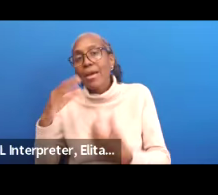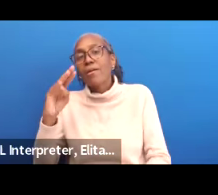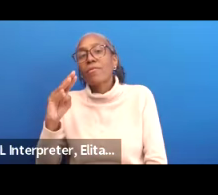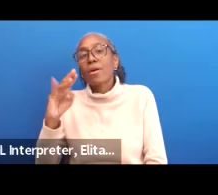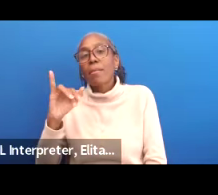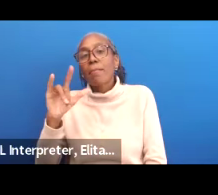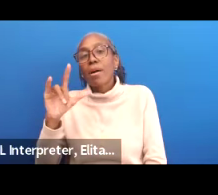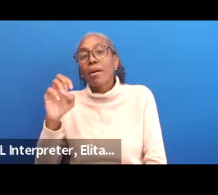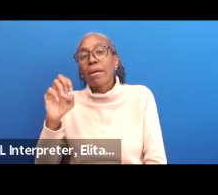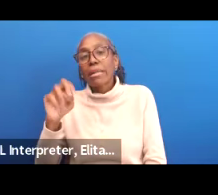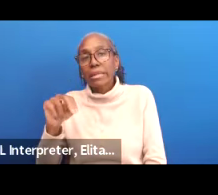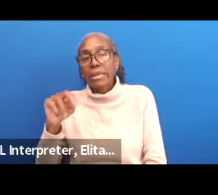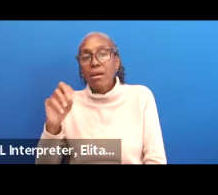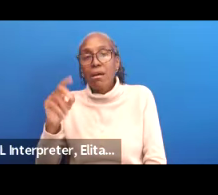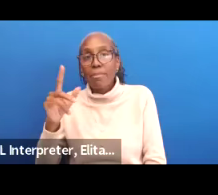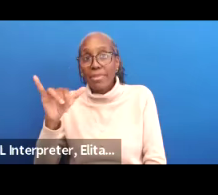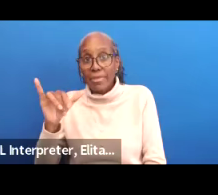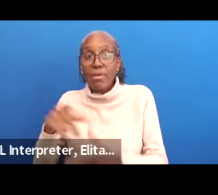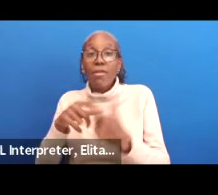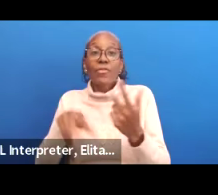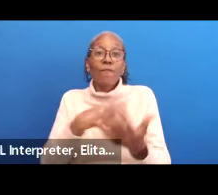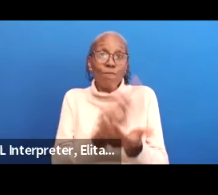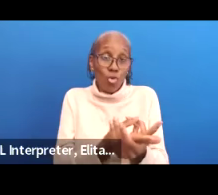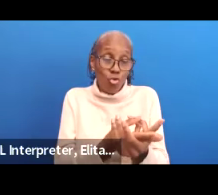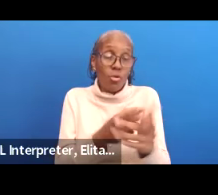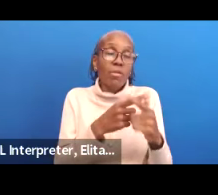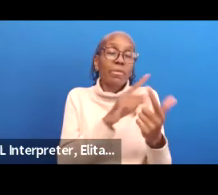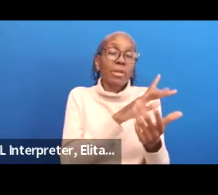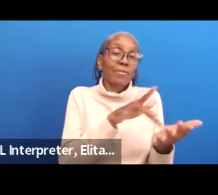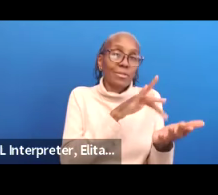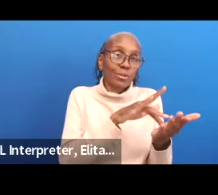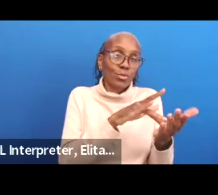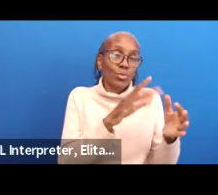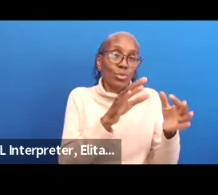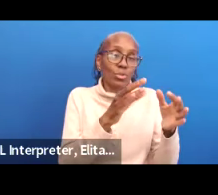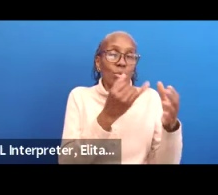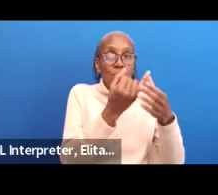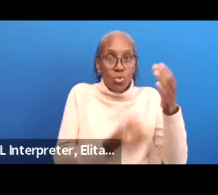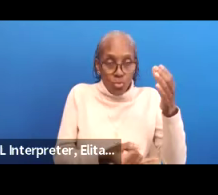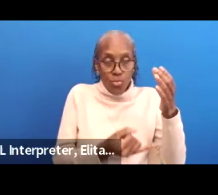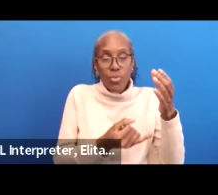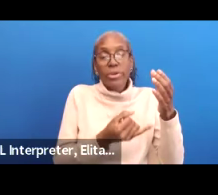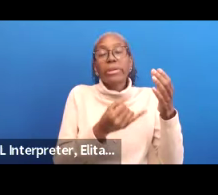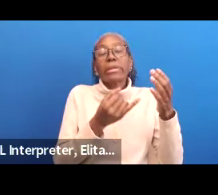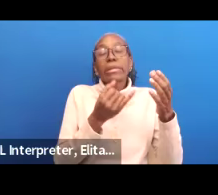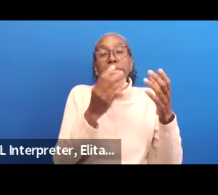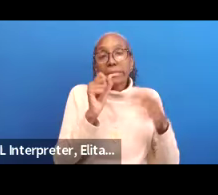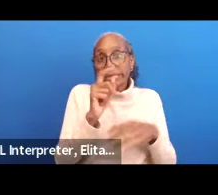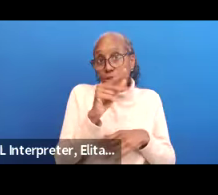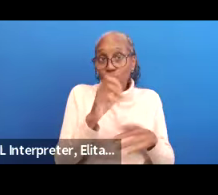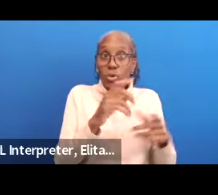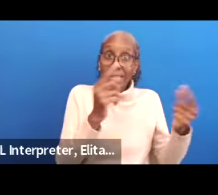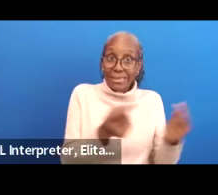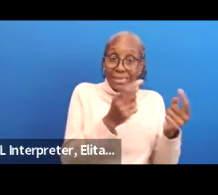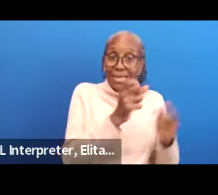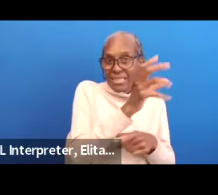fall and develop central cord syndrome and that kind of spinal cord injury. And when